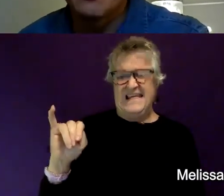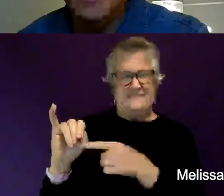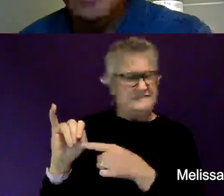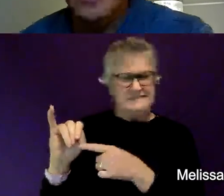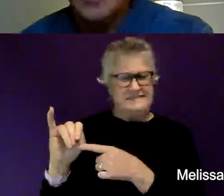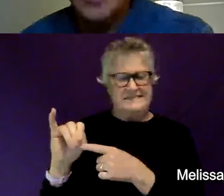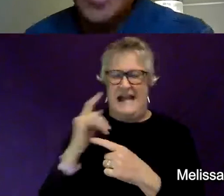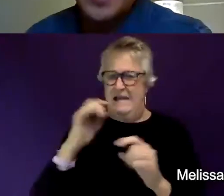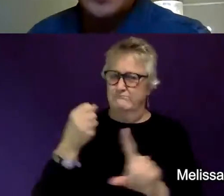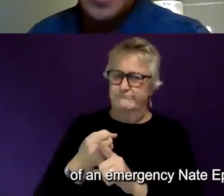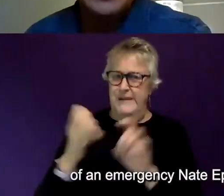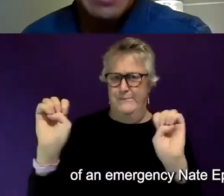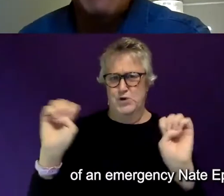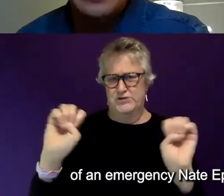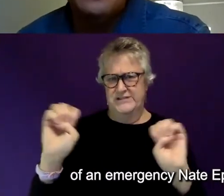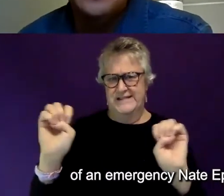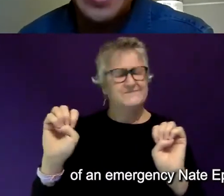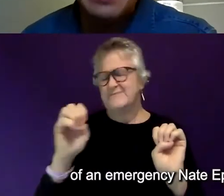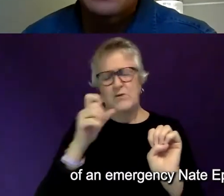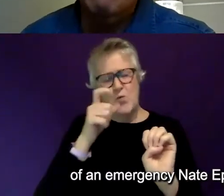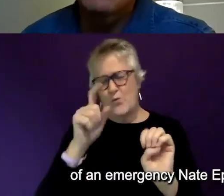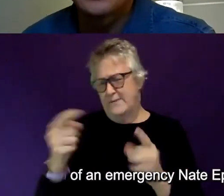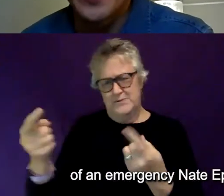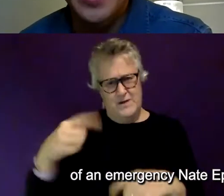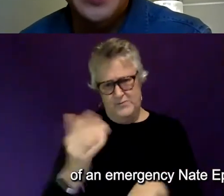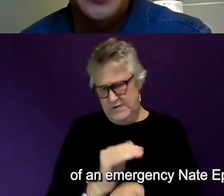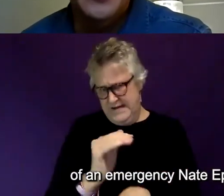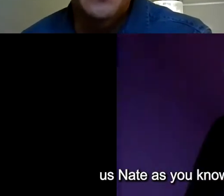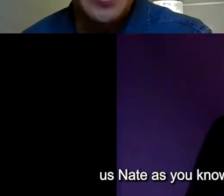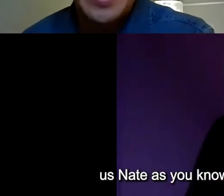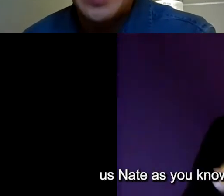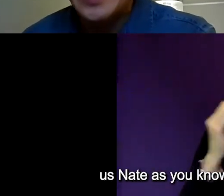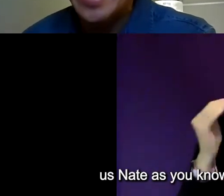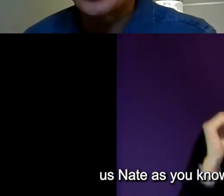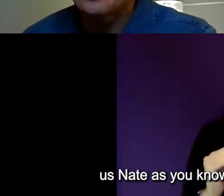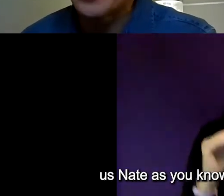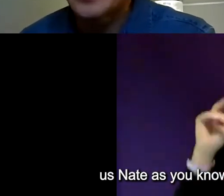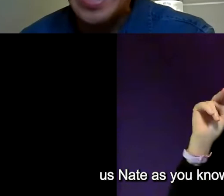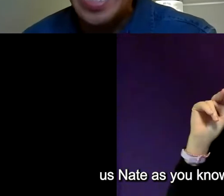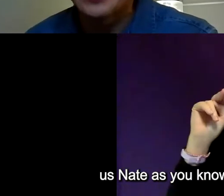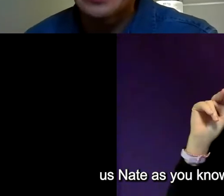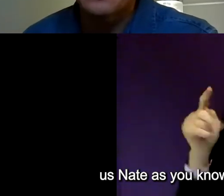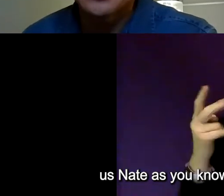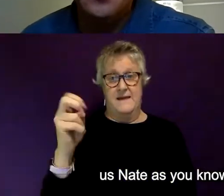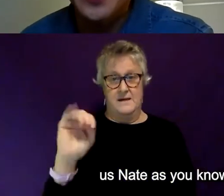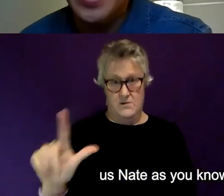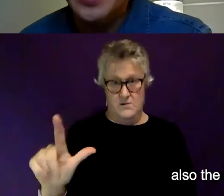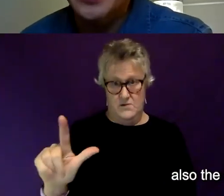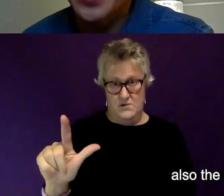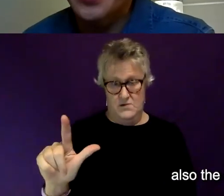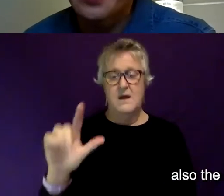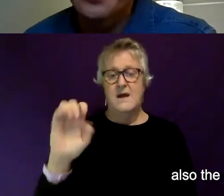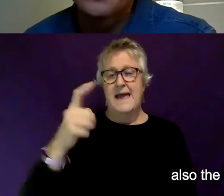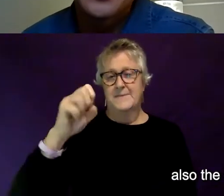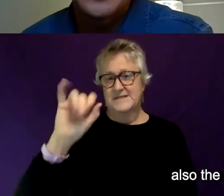So Nathaniel Epstein, or Nate Epstein, will be joining us. So Nate, as you know, is a healthcare attorney, and